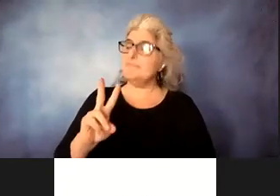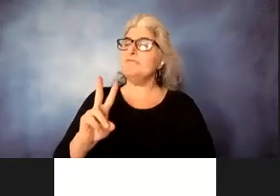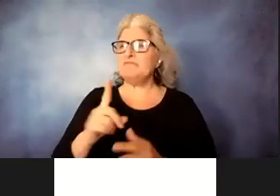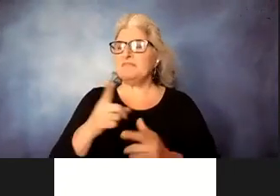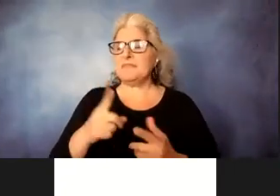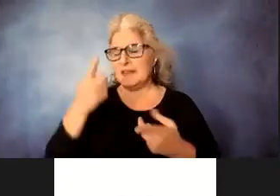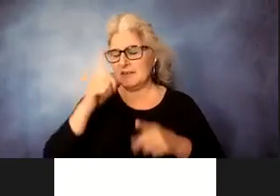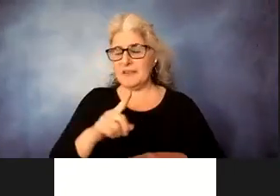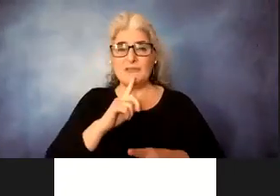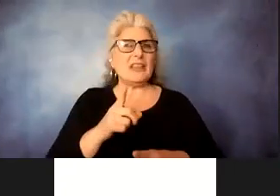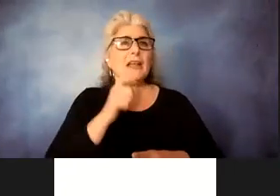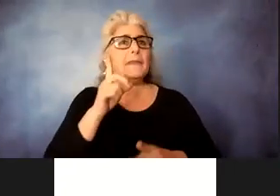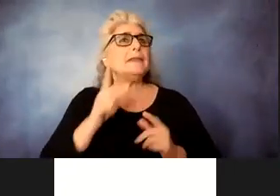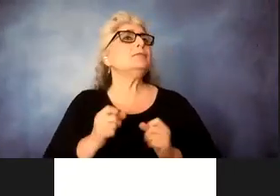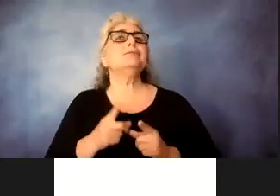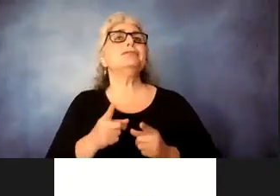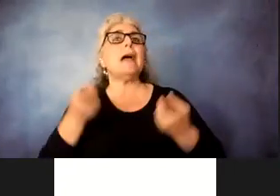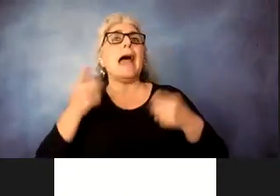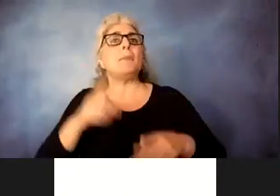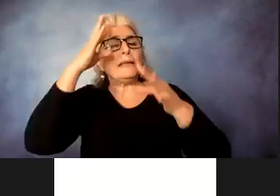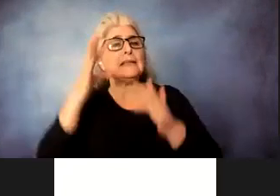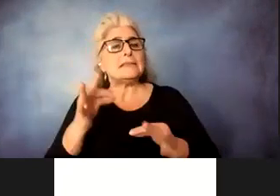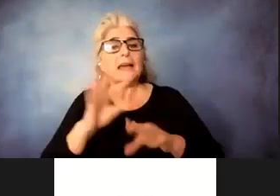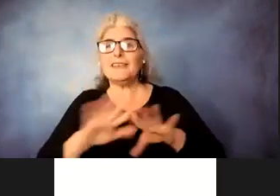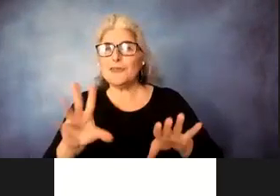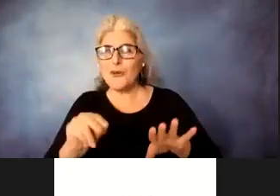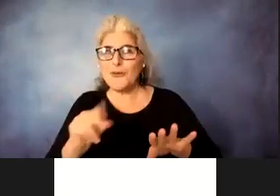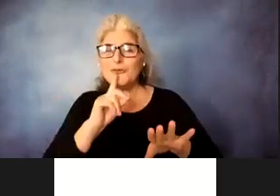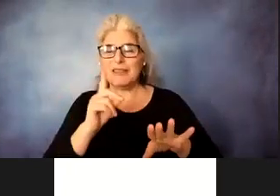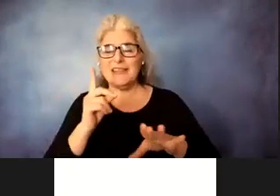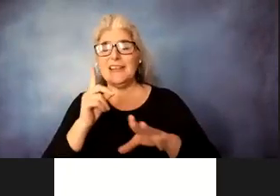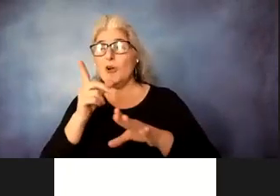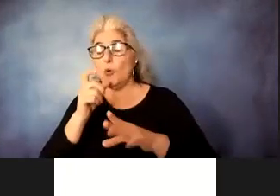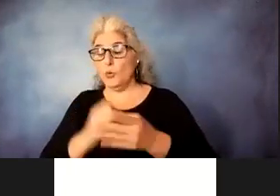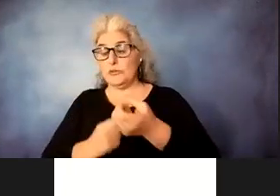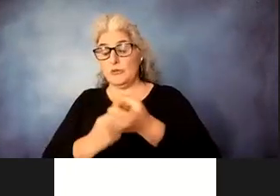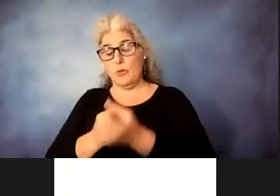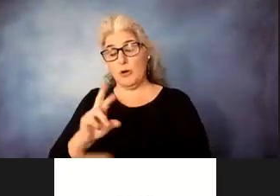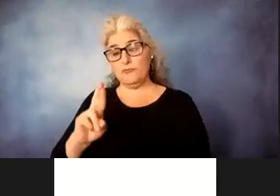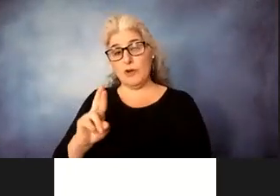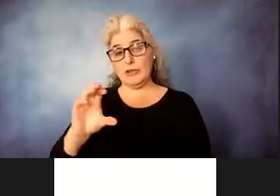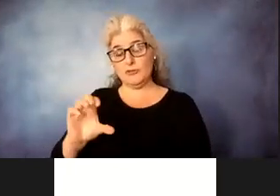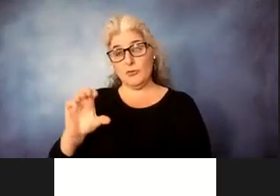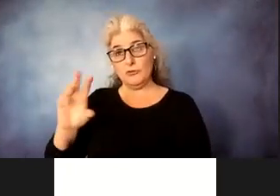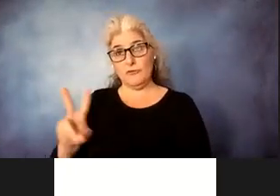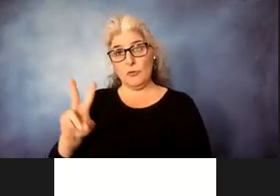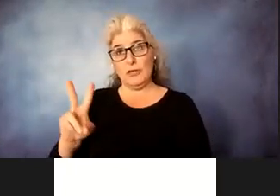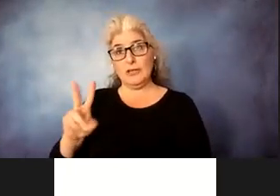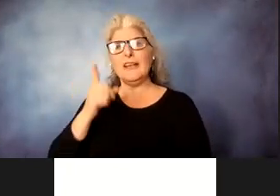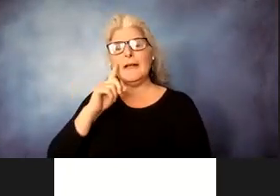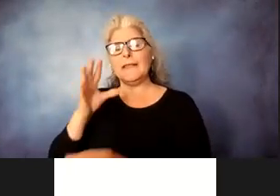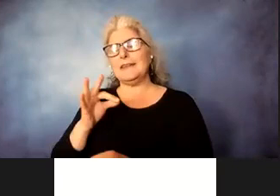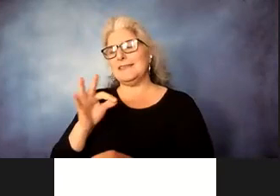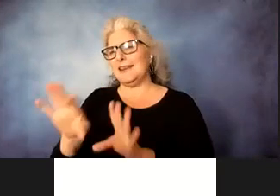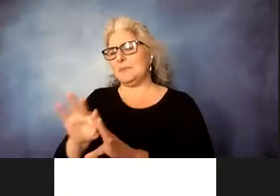reason. And so this is the 3 reasons that advocates have pointed to for moving from single choice to ranked choice voting. Number